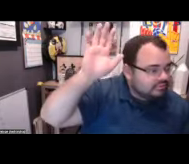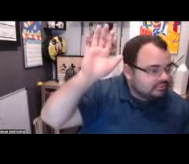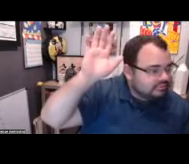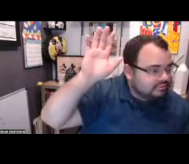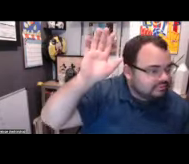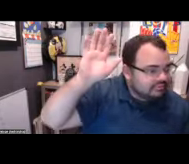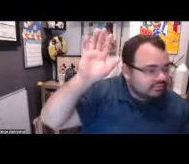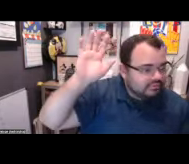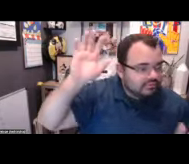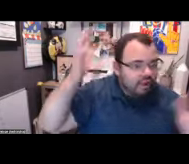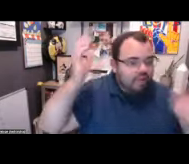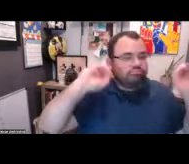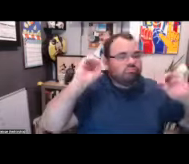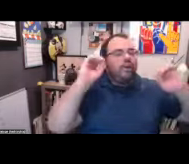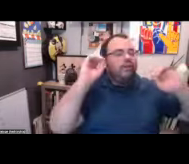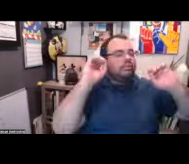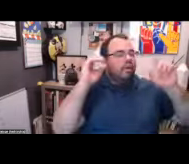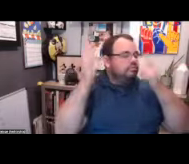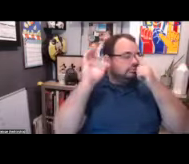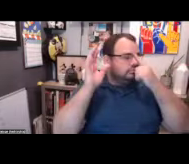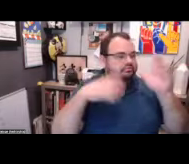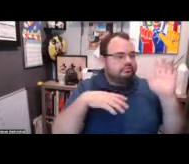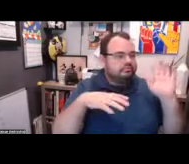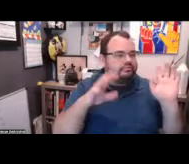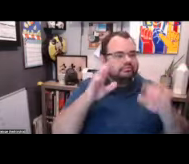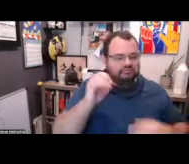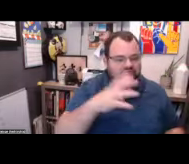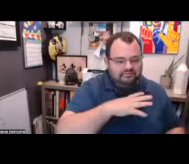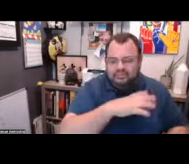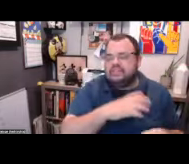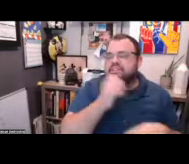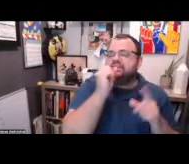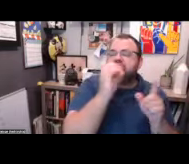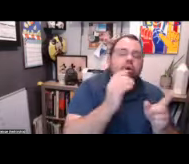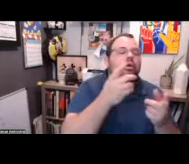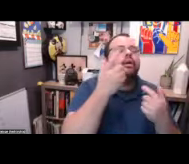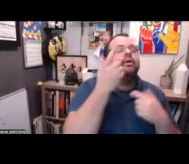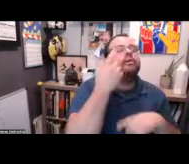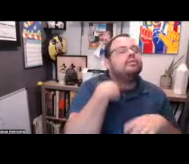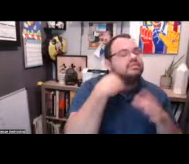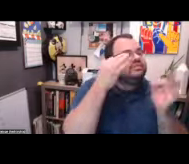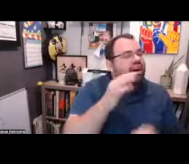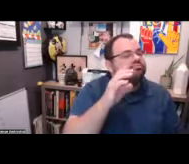had a question? No? Okay.